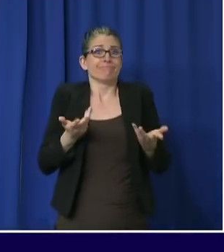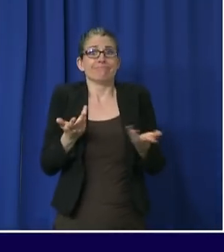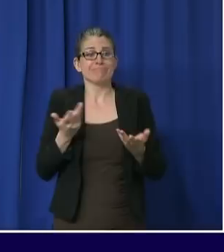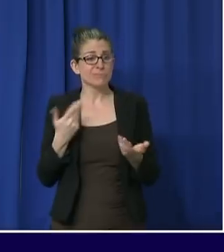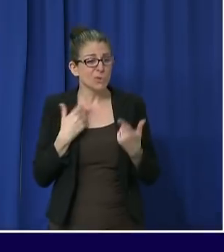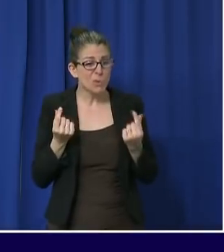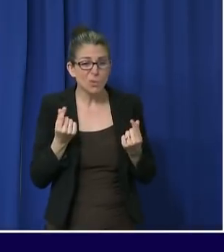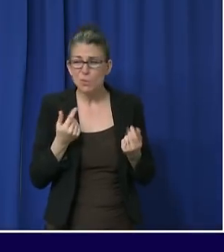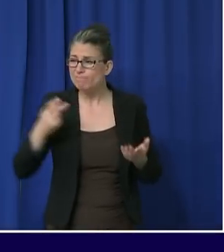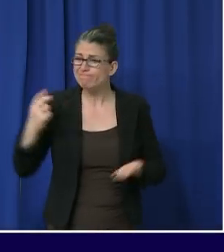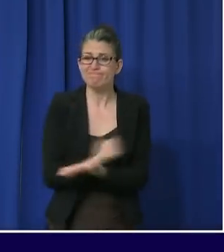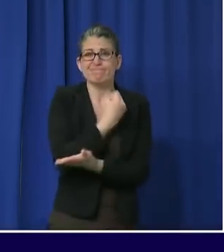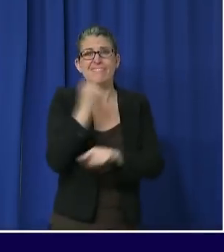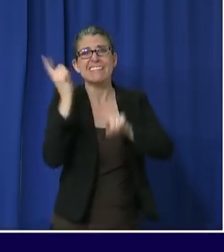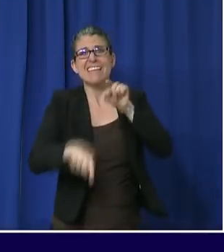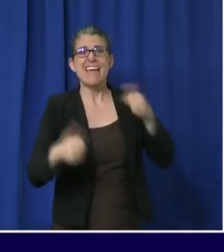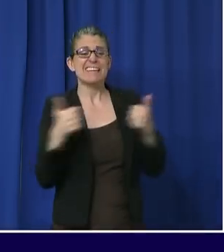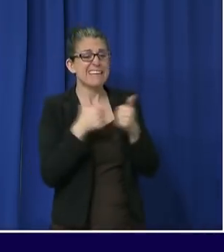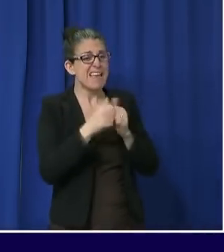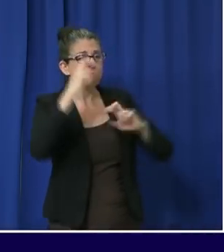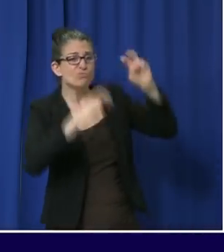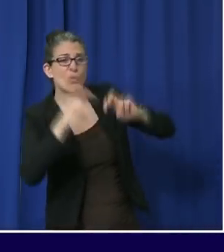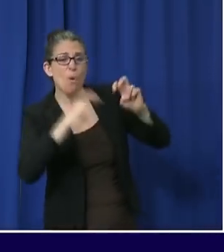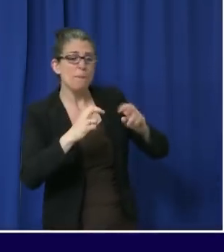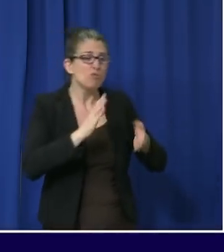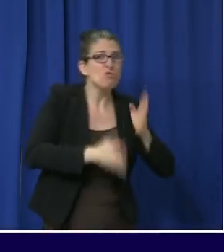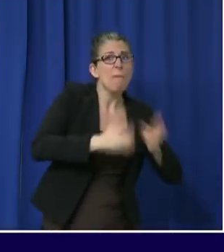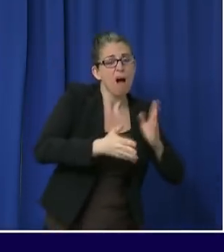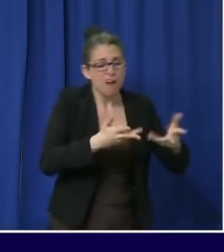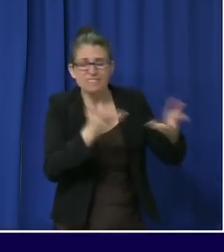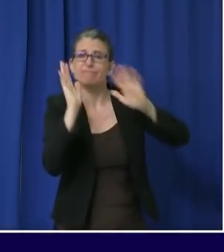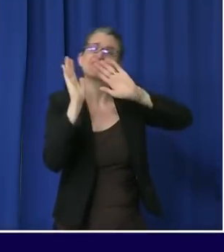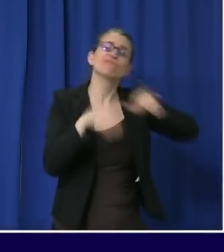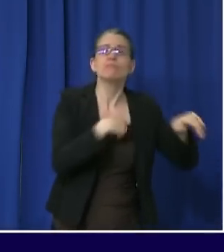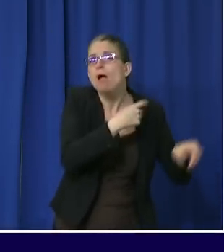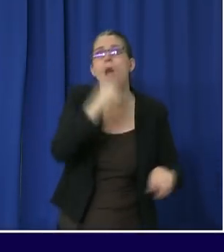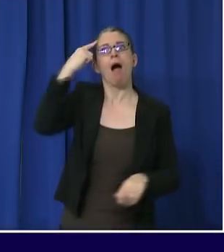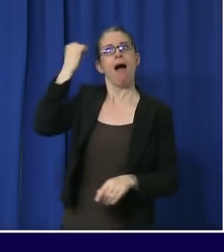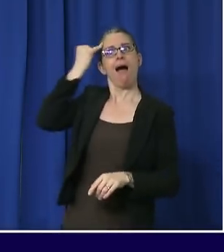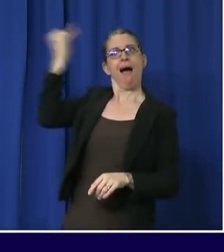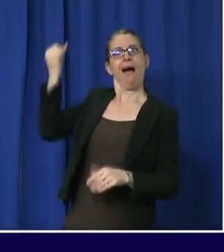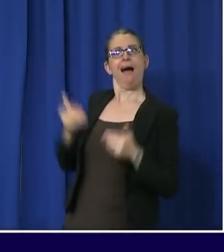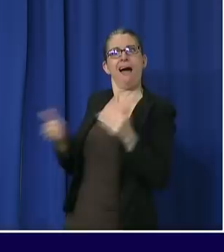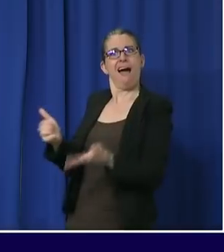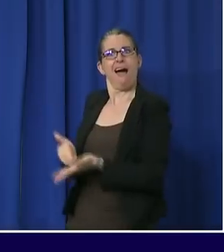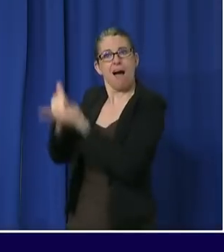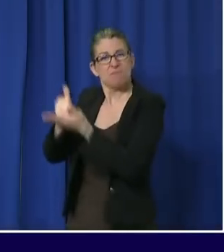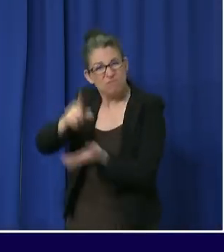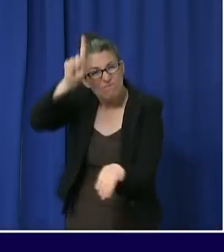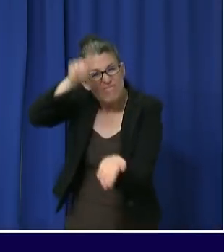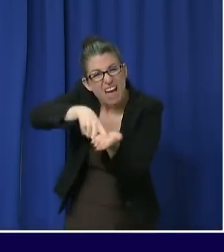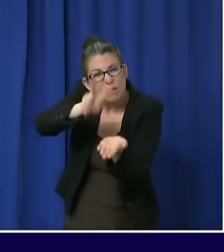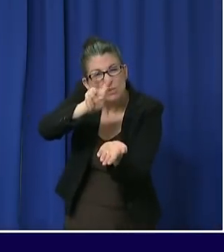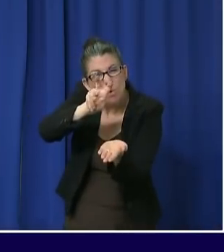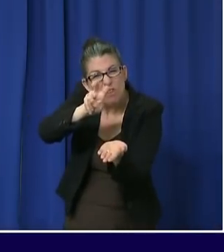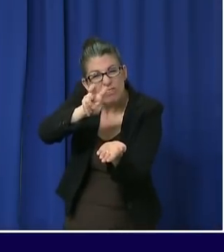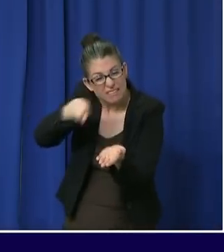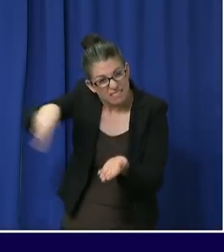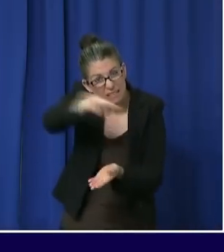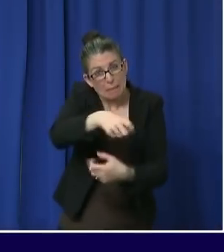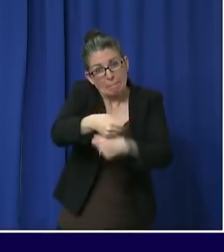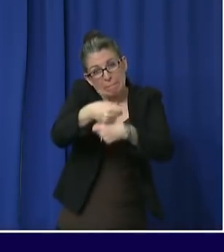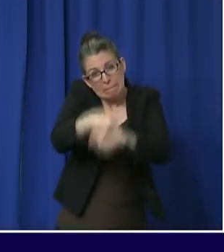out, they have manufactured and donated 1,200 of these face shields to Maine